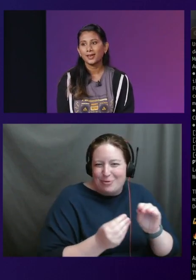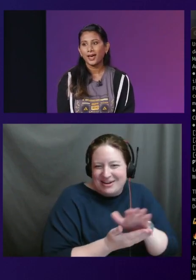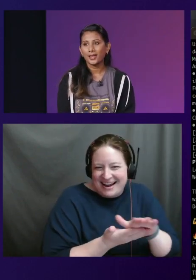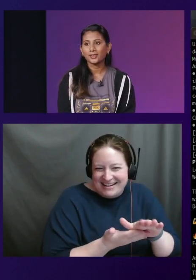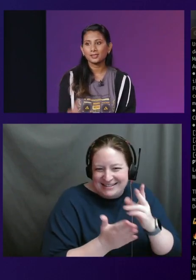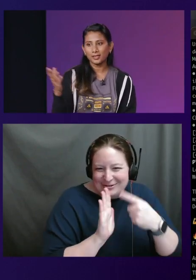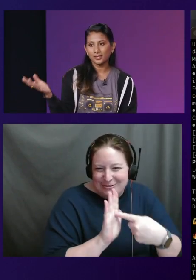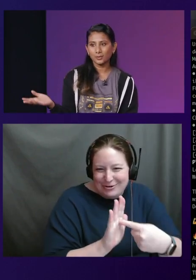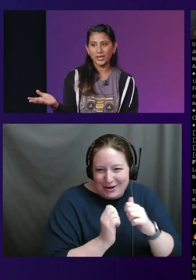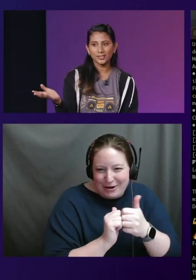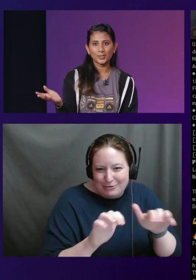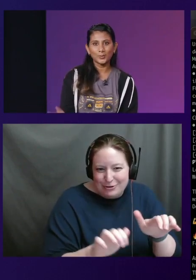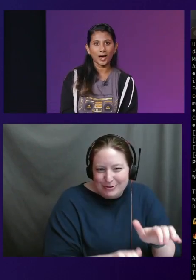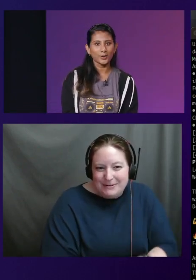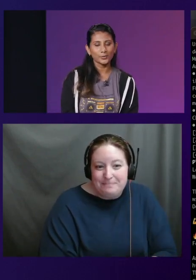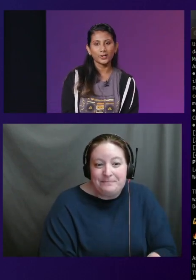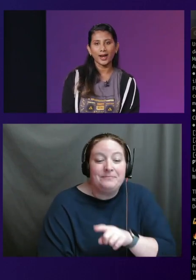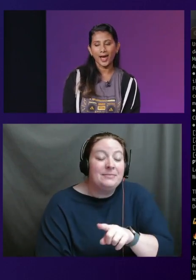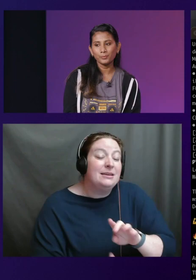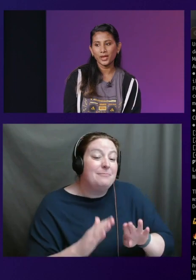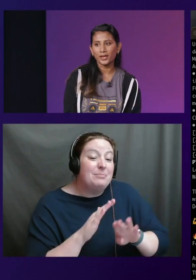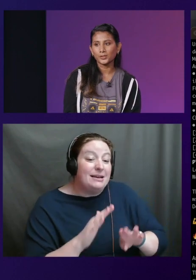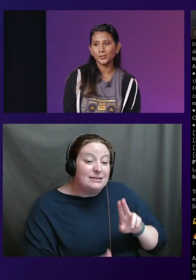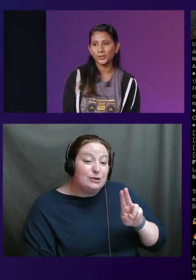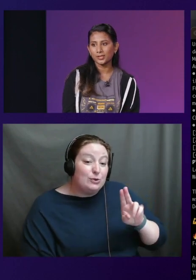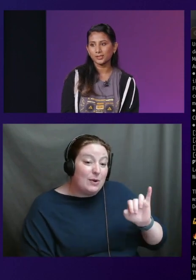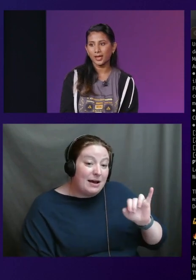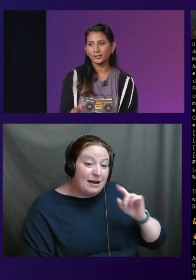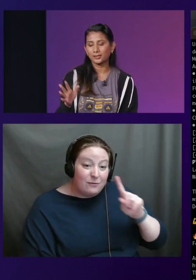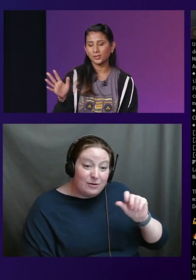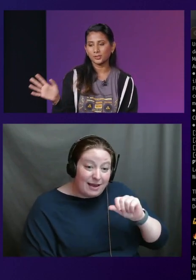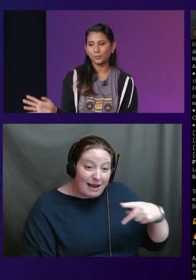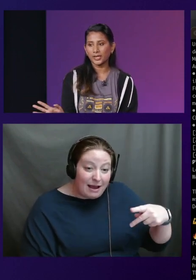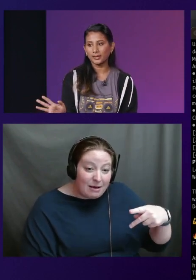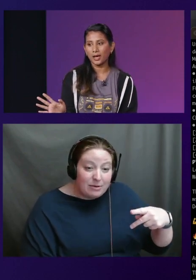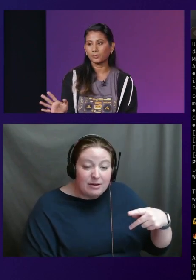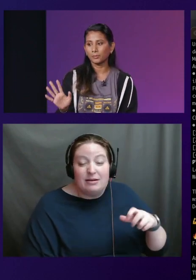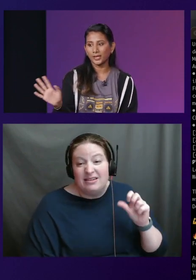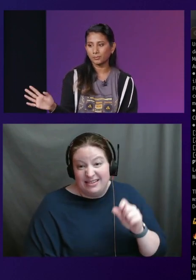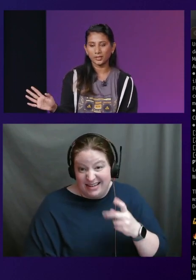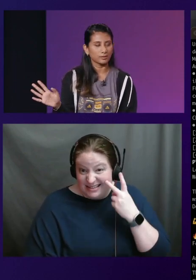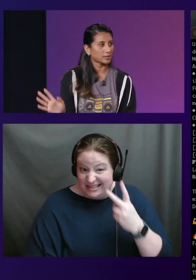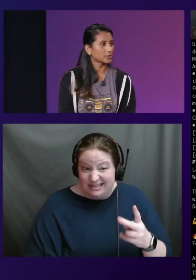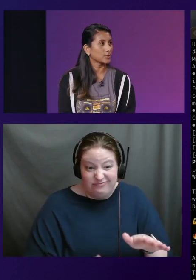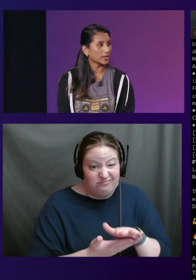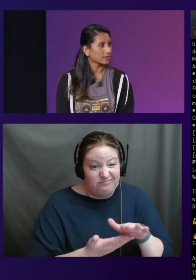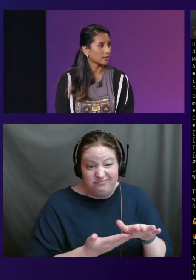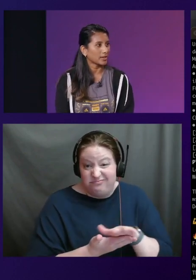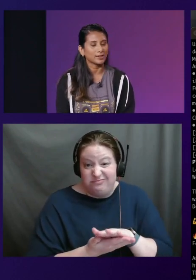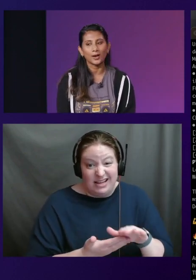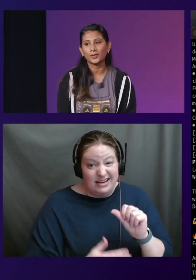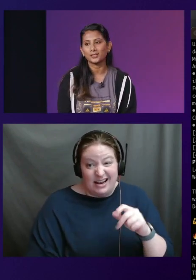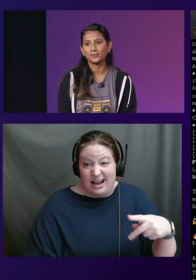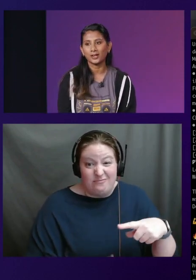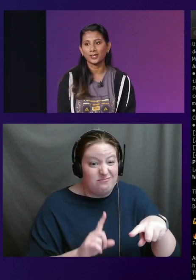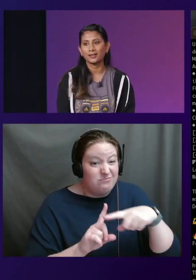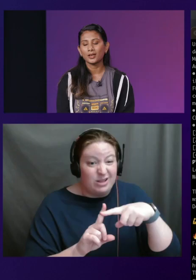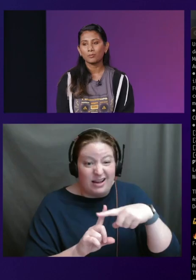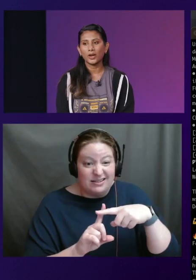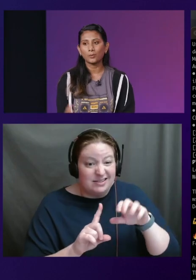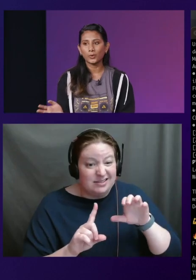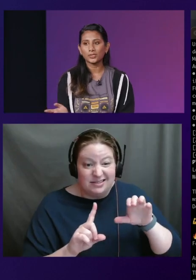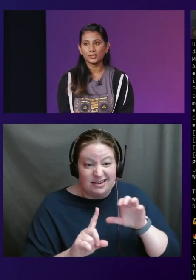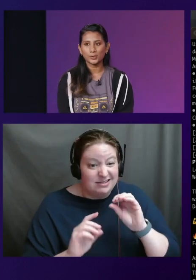this. And this is the basic UI of our app. And you'll notice that it's just a plain app. The plus button doesn't do anything right now. It's a